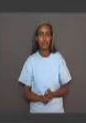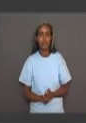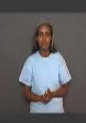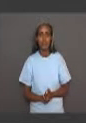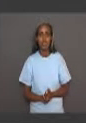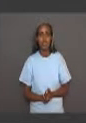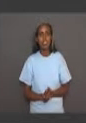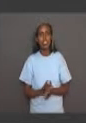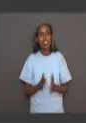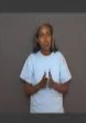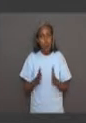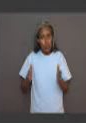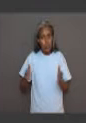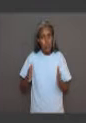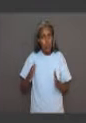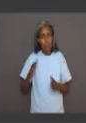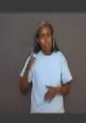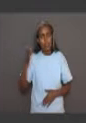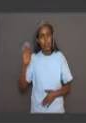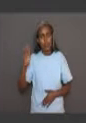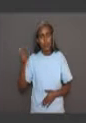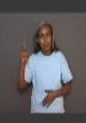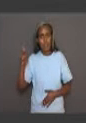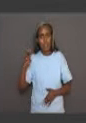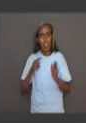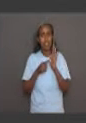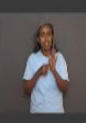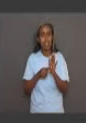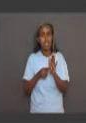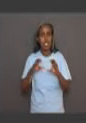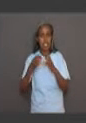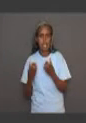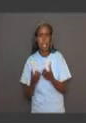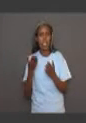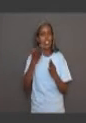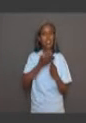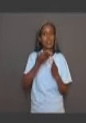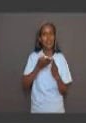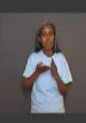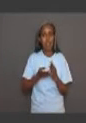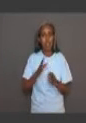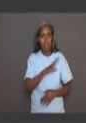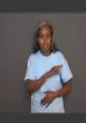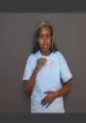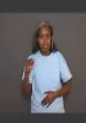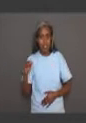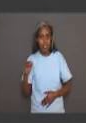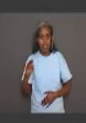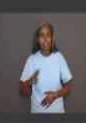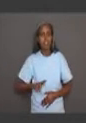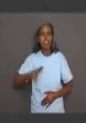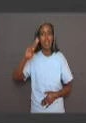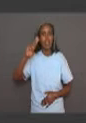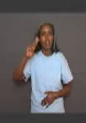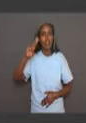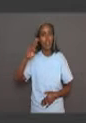The width of the bar indicates the class interval, and the height